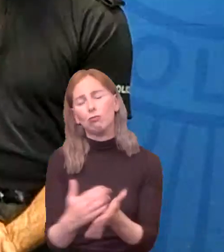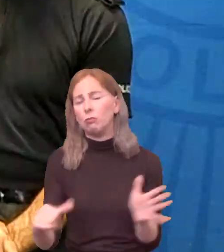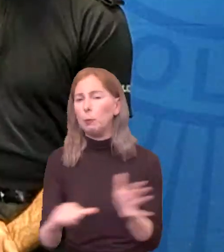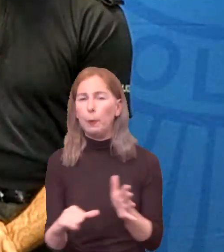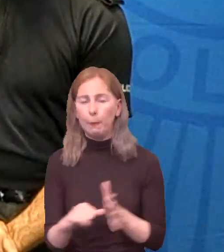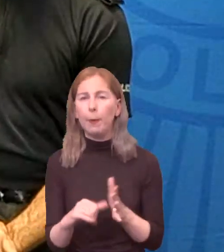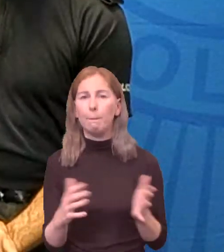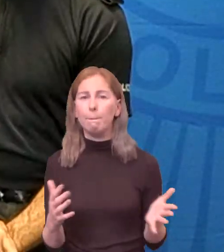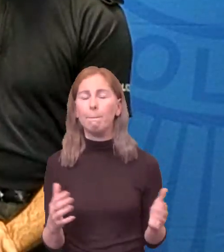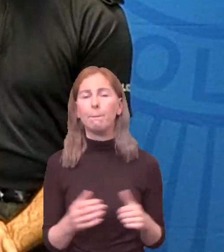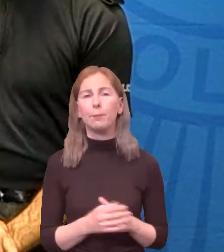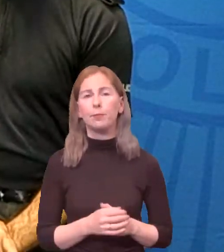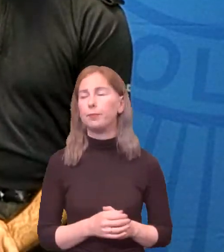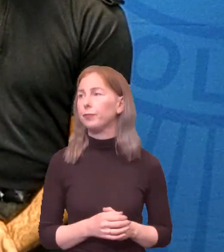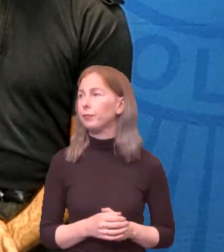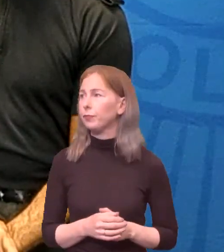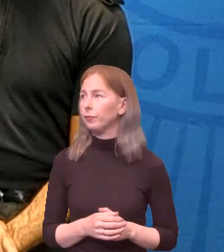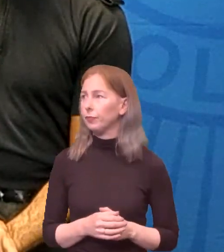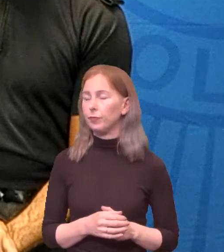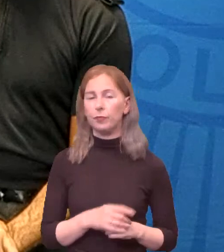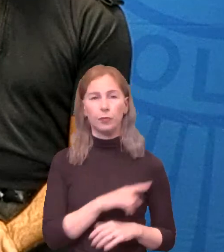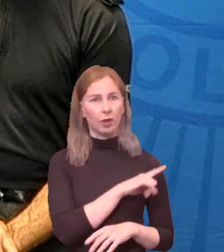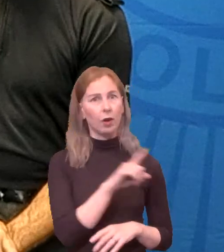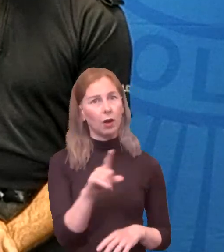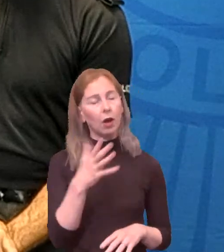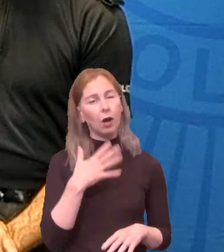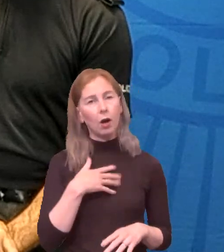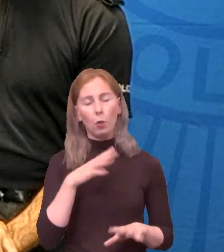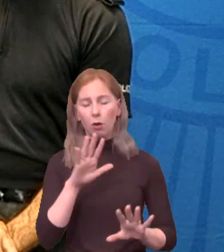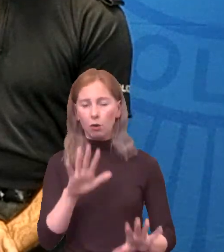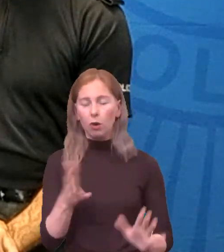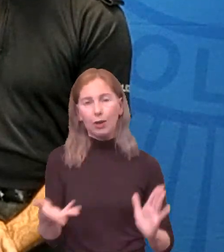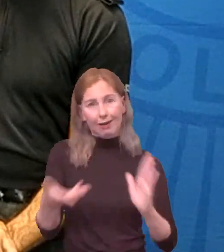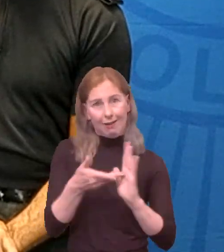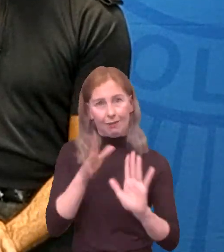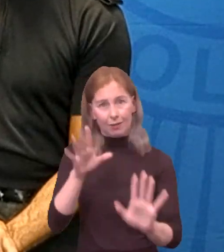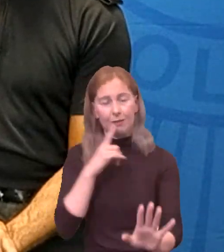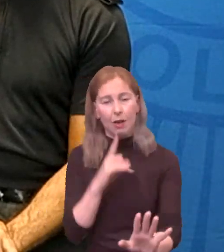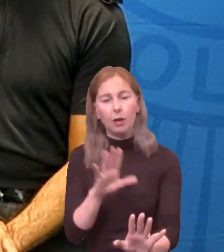that that type of crime affects everyone